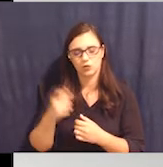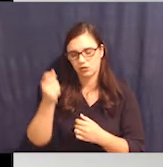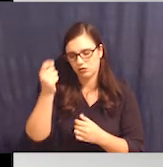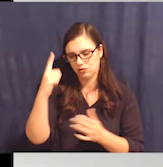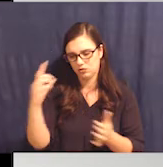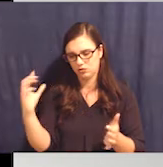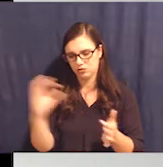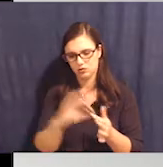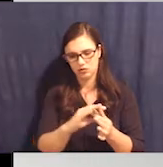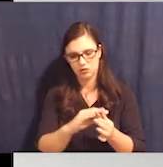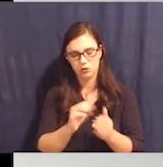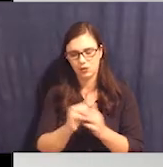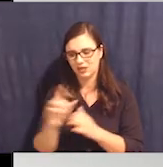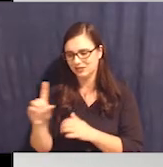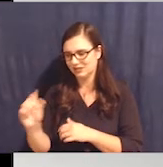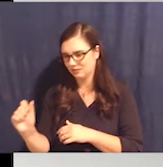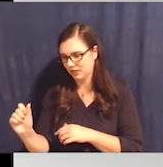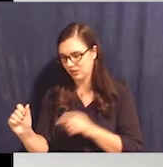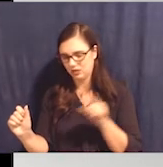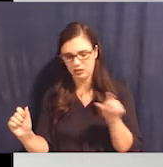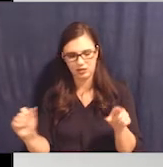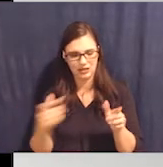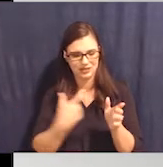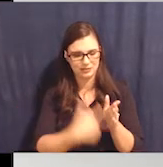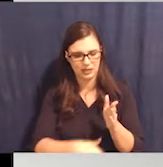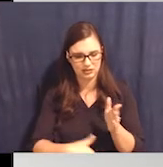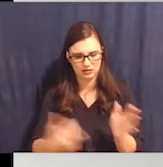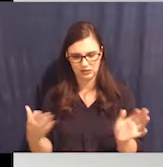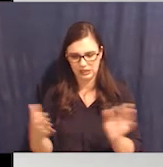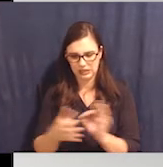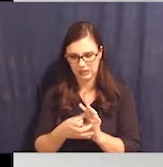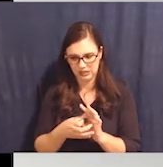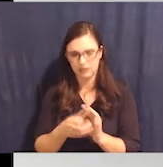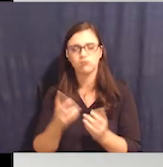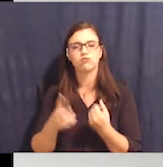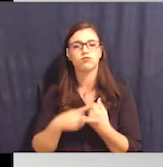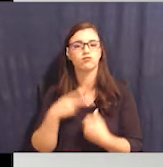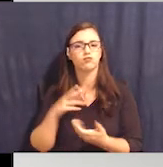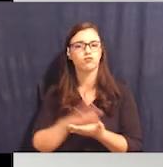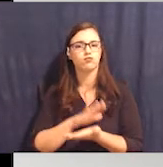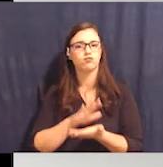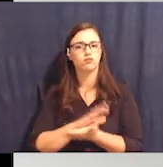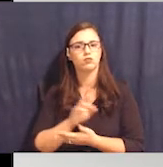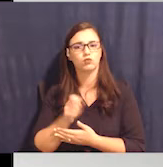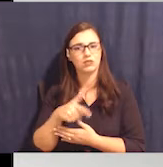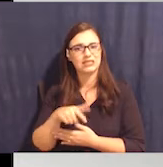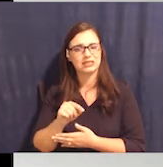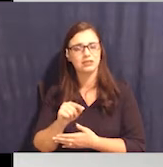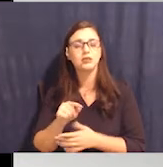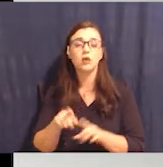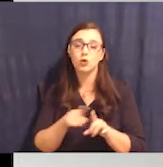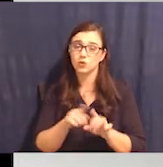a link between the disability and the expense. Keep the receipt, and maybe